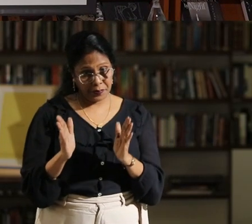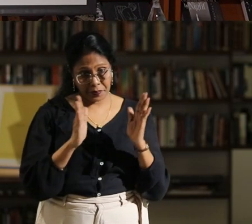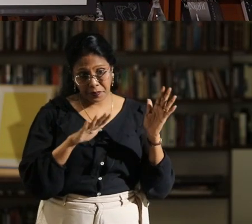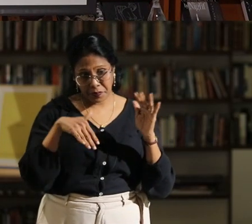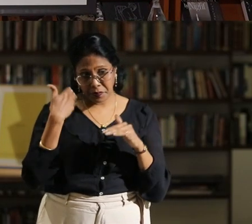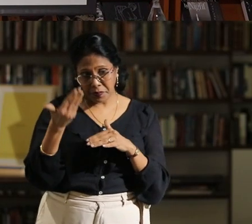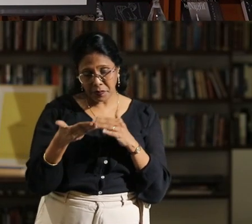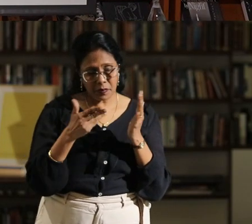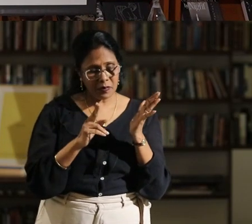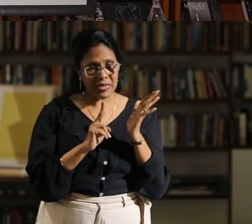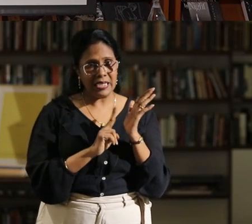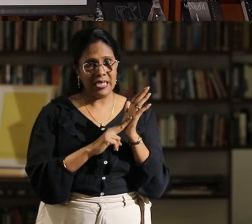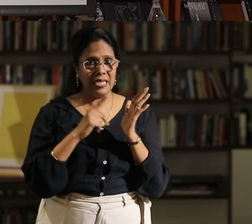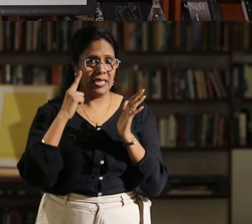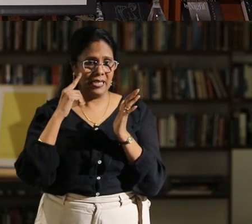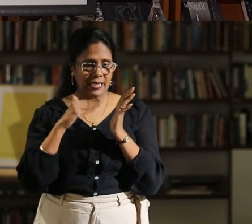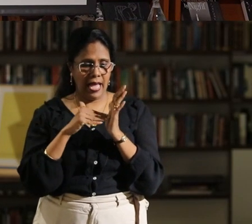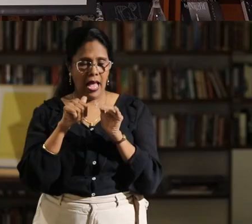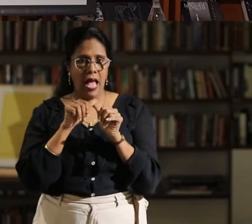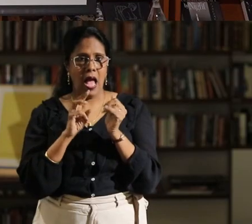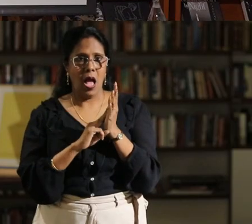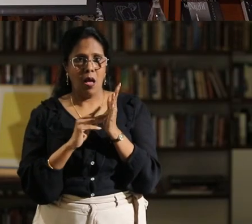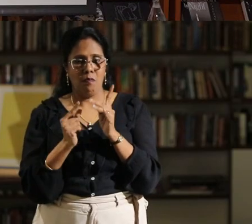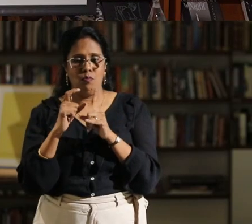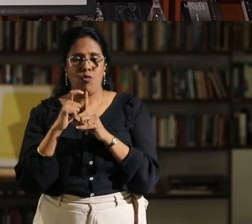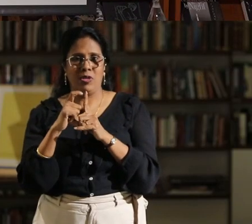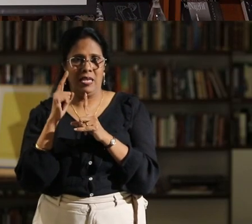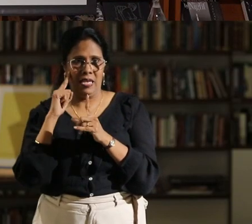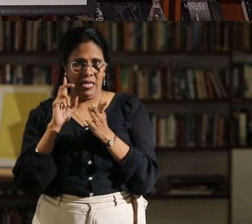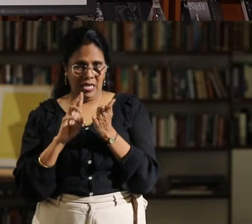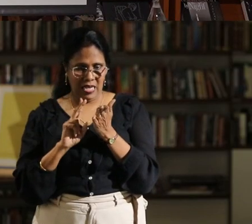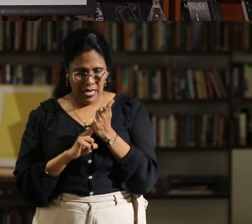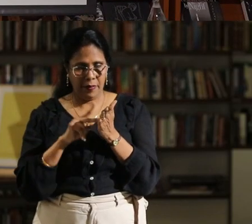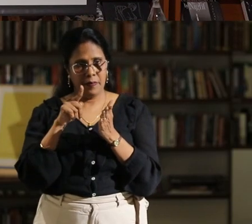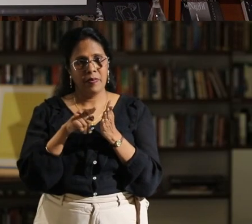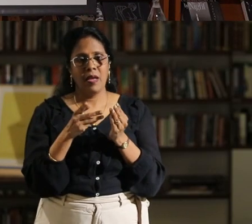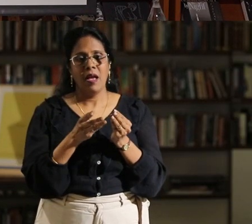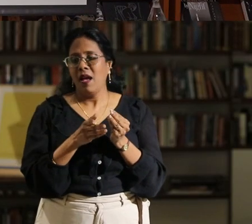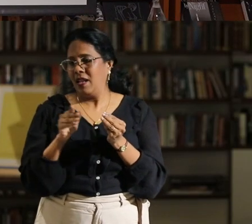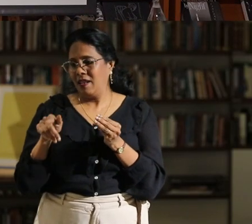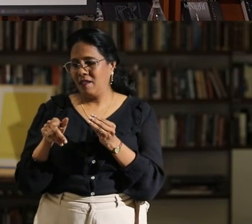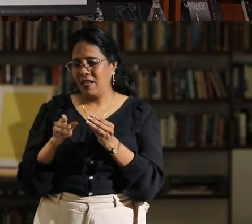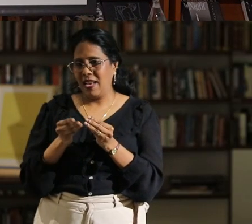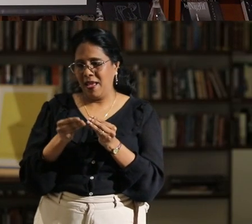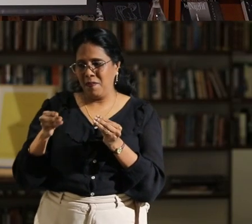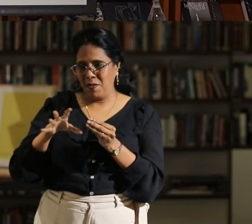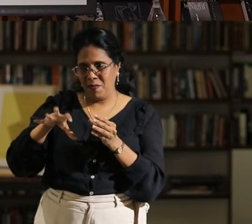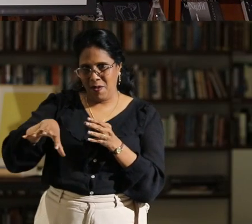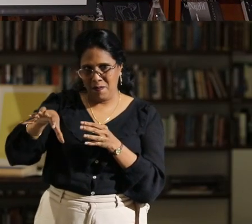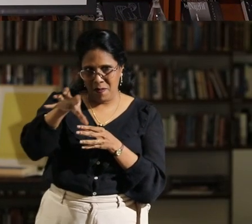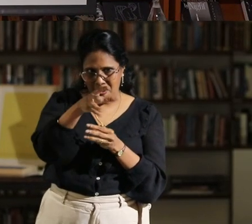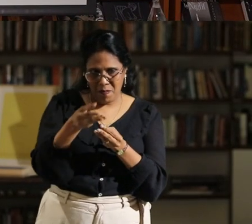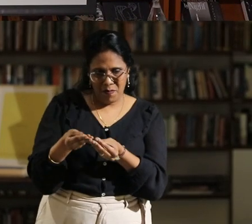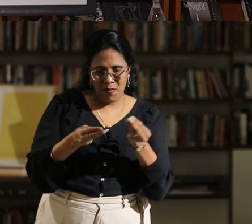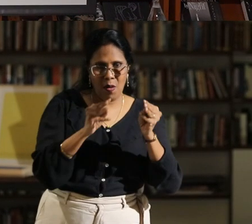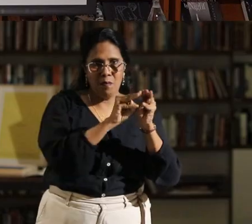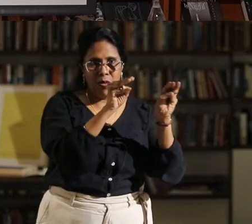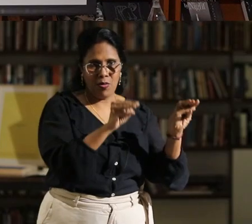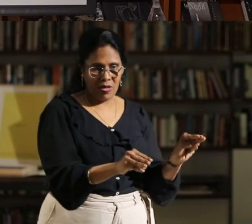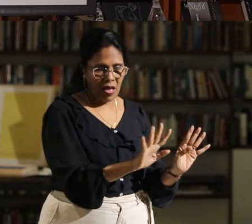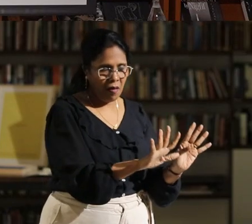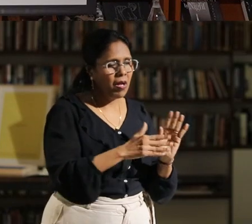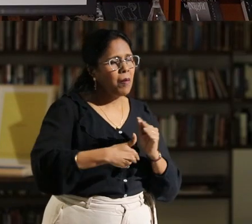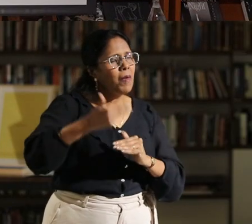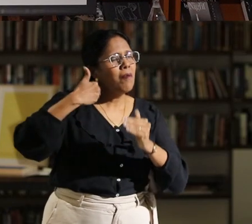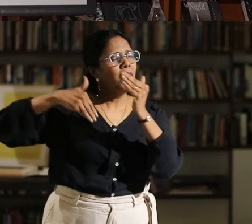At the Nizamuddin Neighborhood Museum, a very interesting, this was early days of social media when YouTube